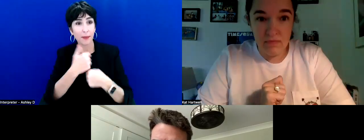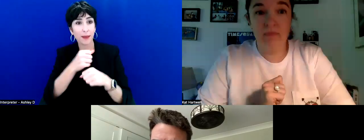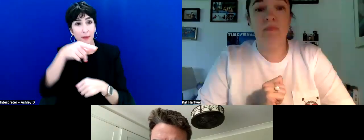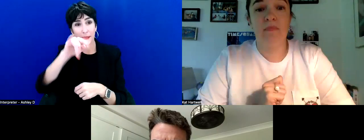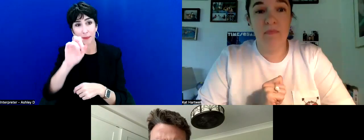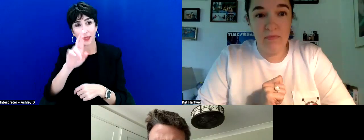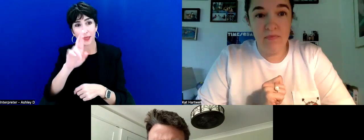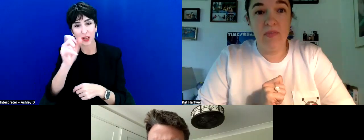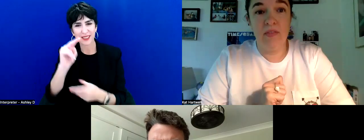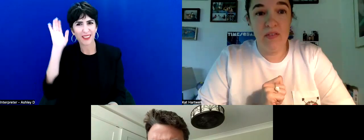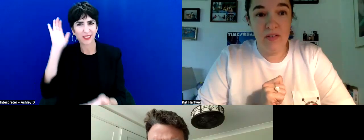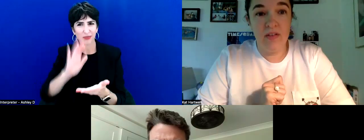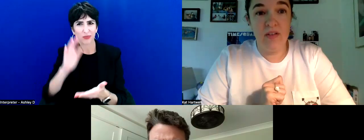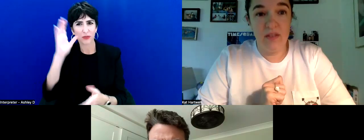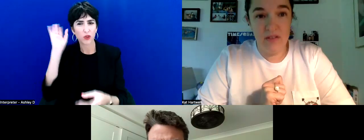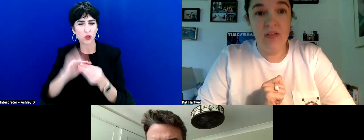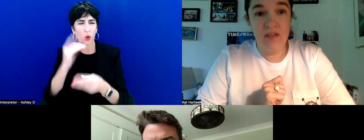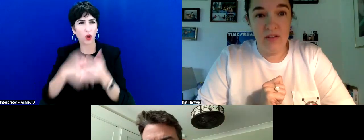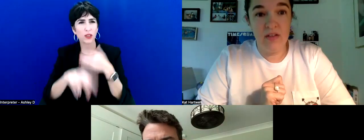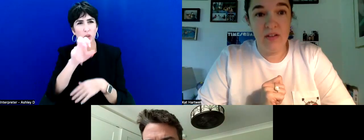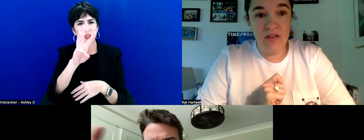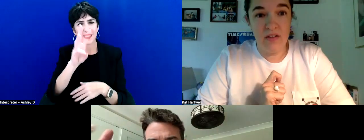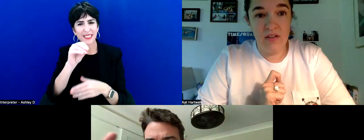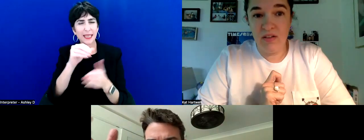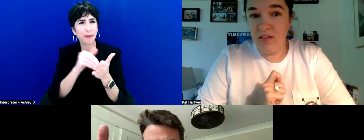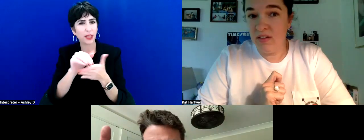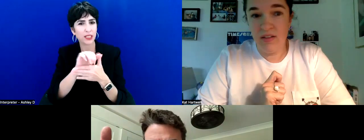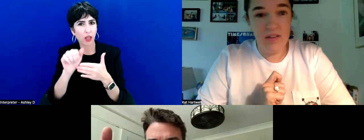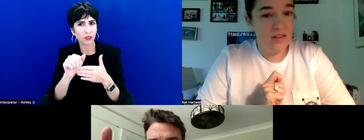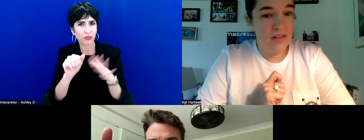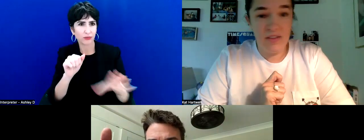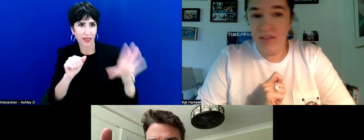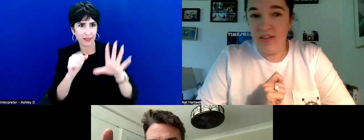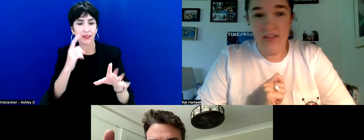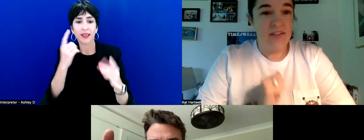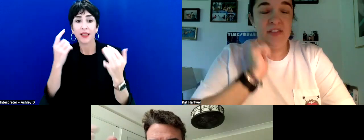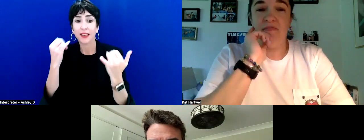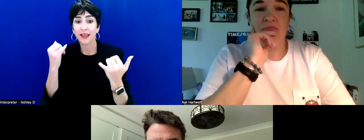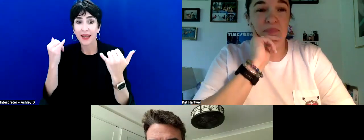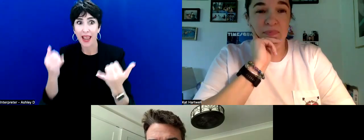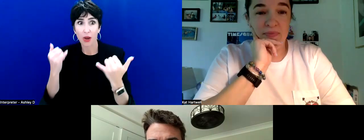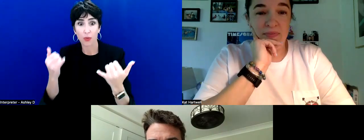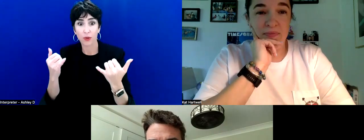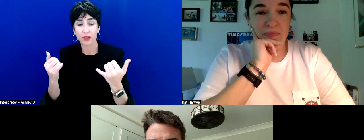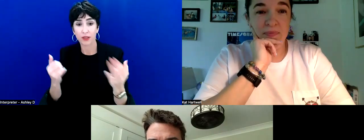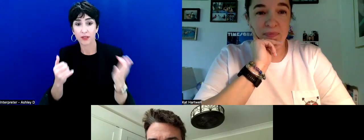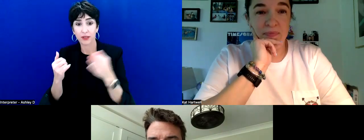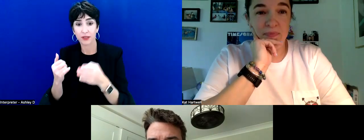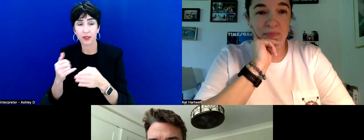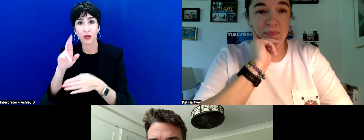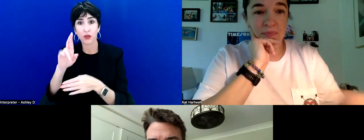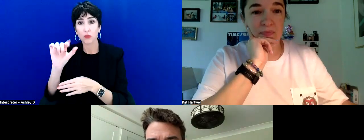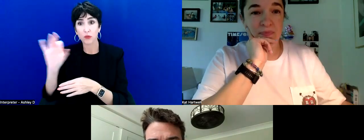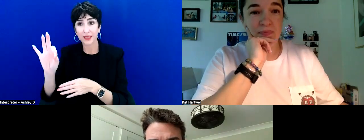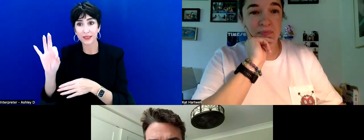for like what 260 million or something? I mean, I'm ballparking. And then the Rings of